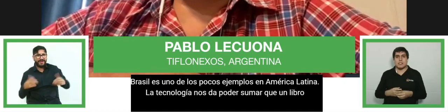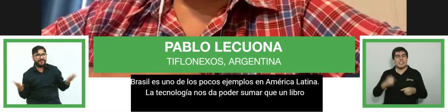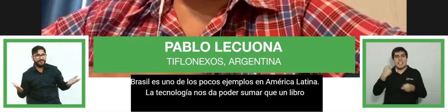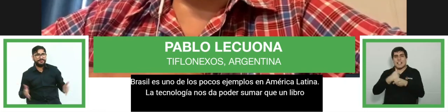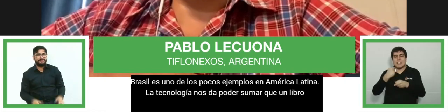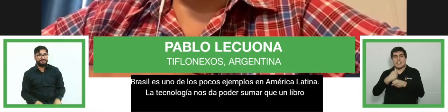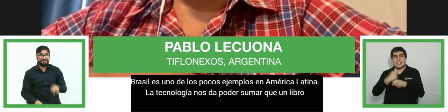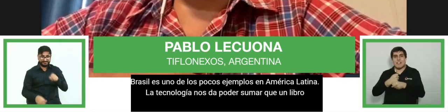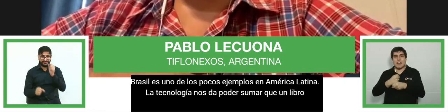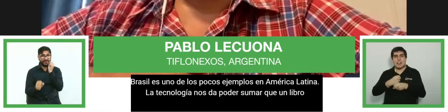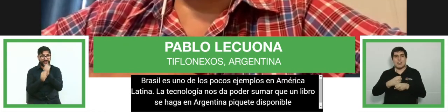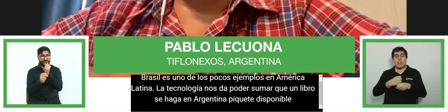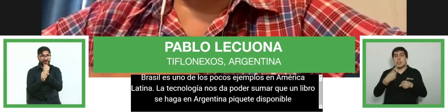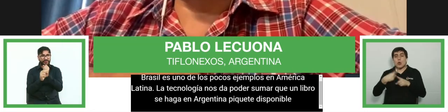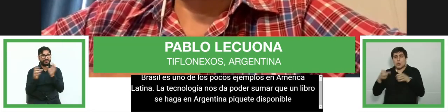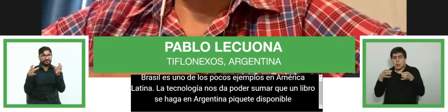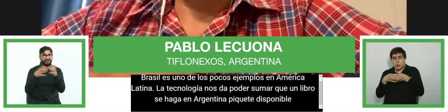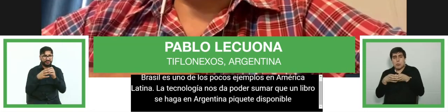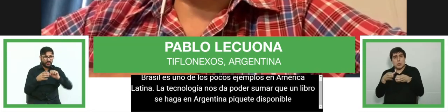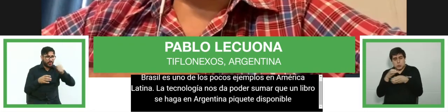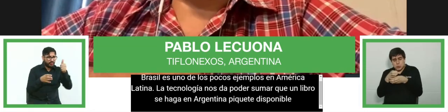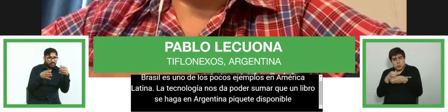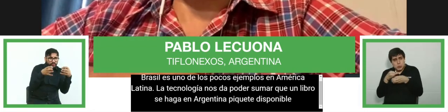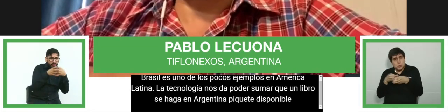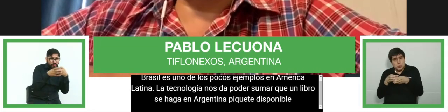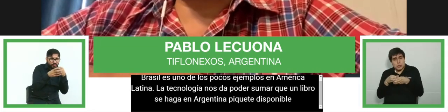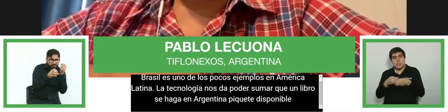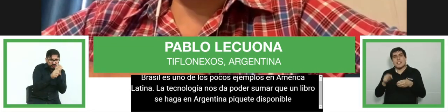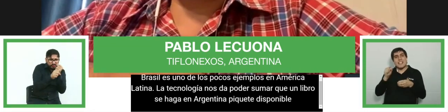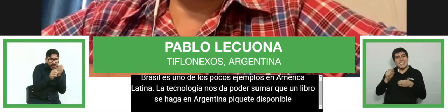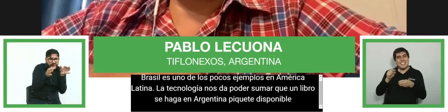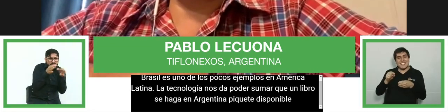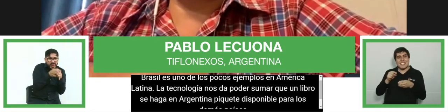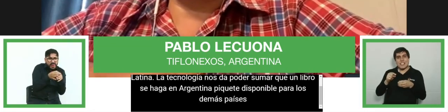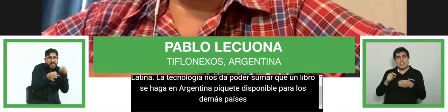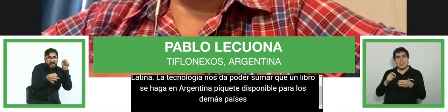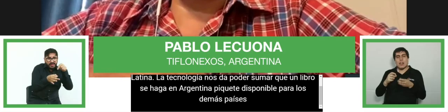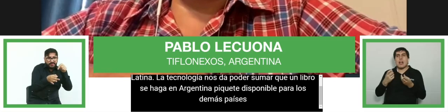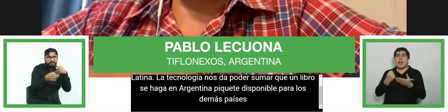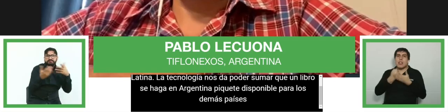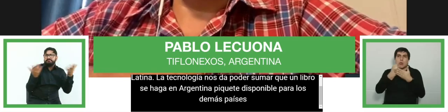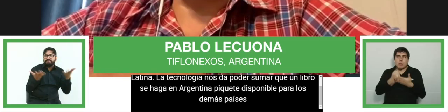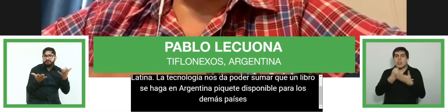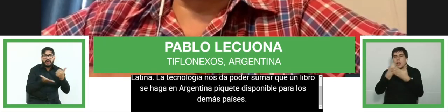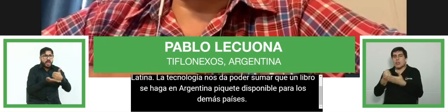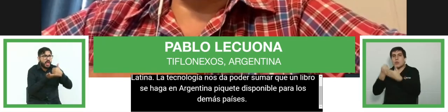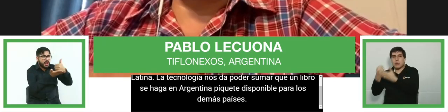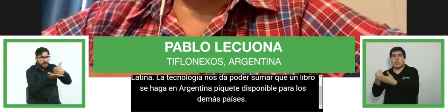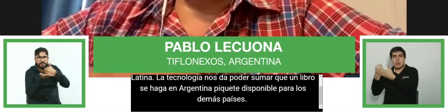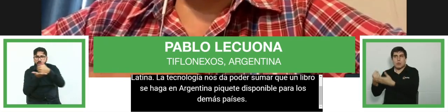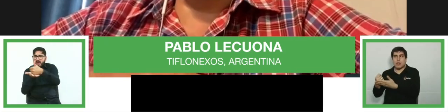lots of work by small organizations that help to try to